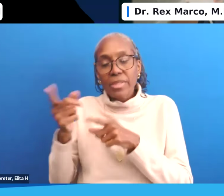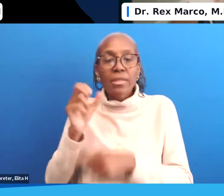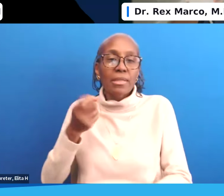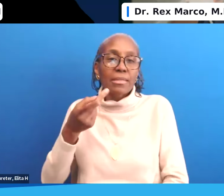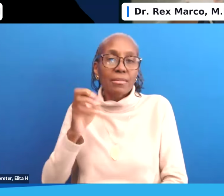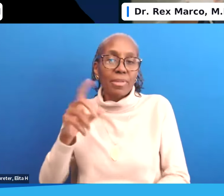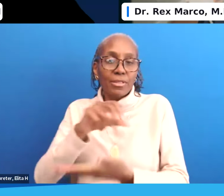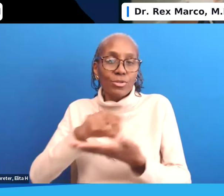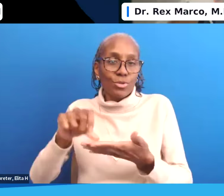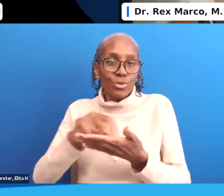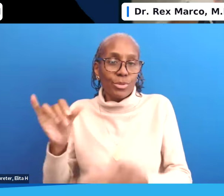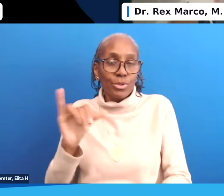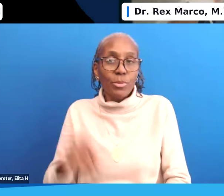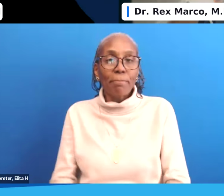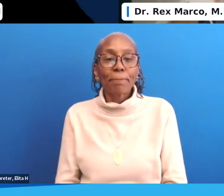surgery.